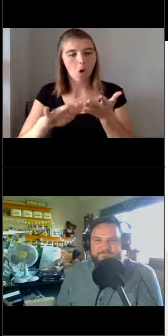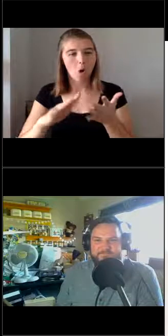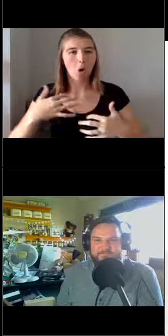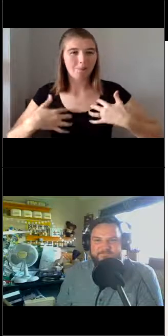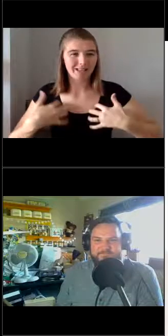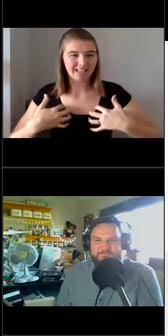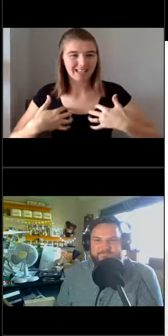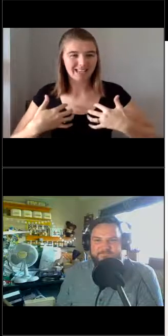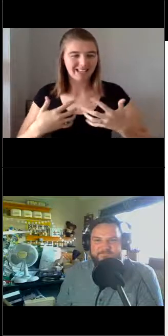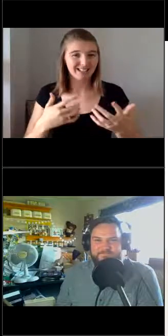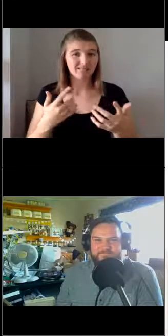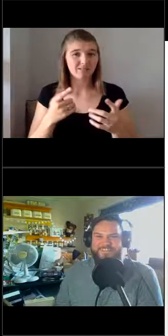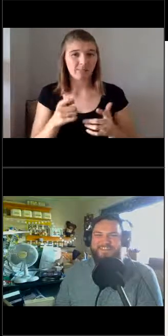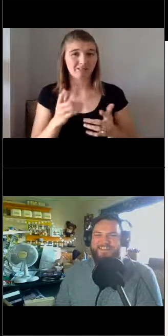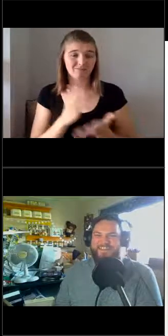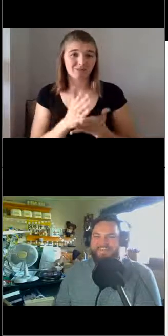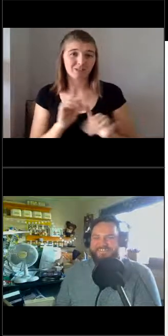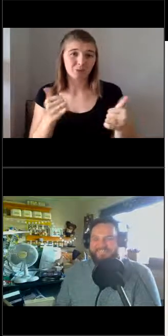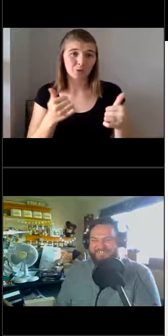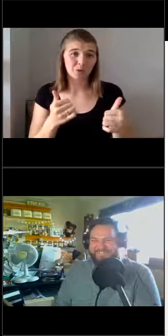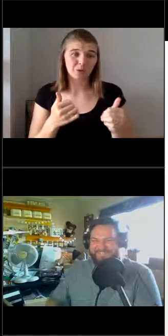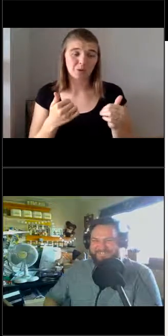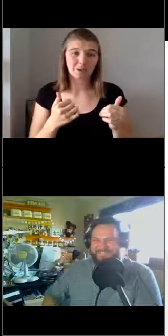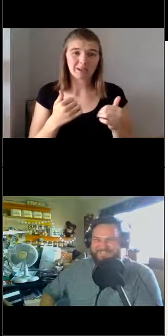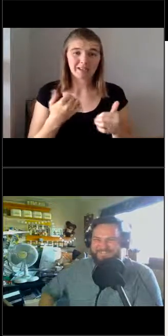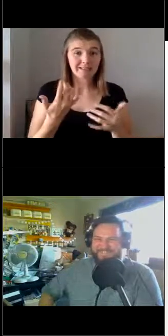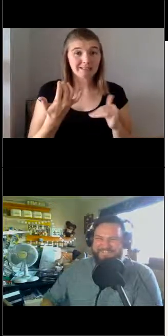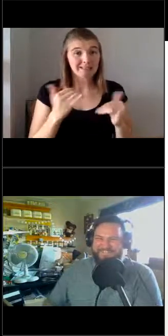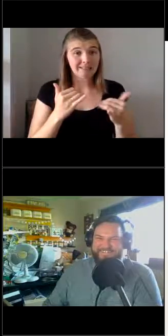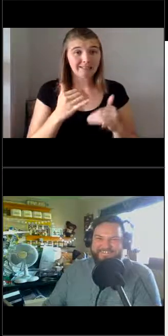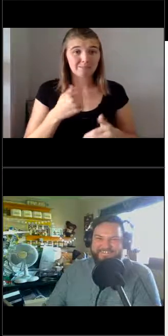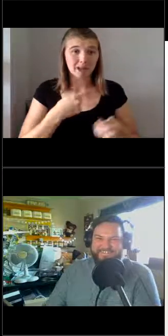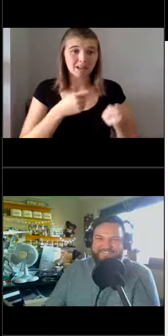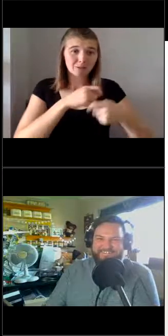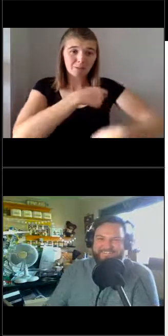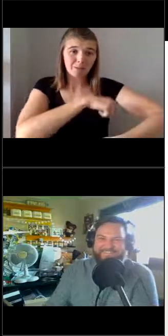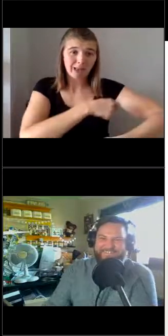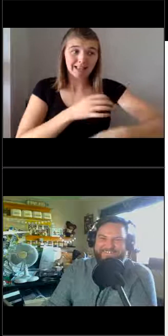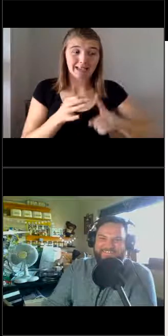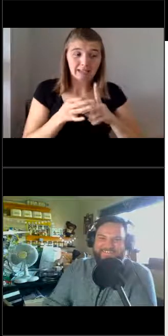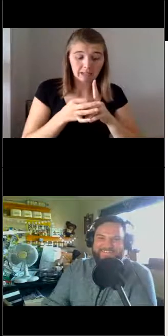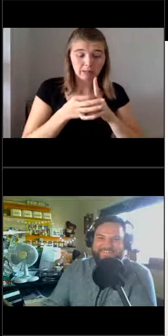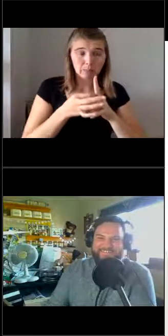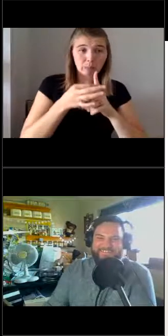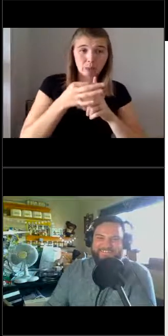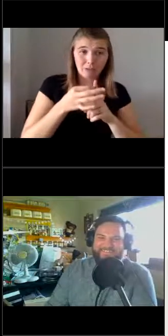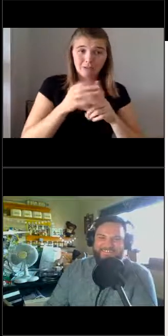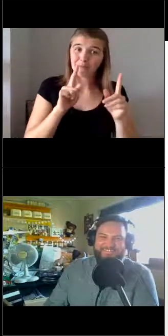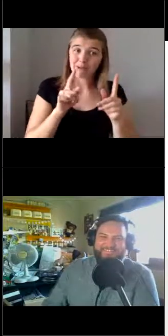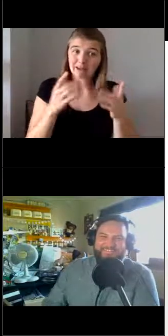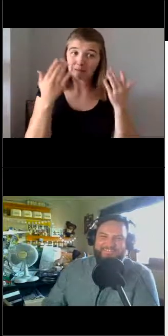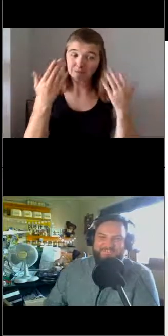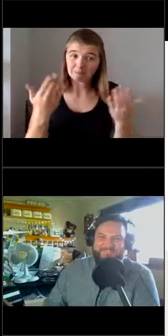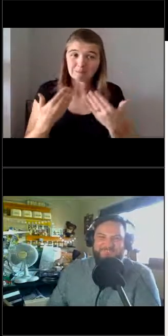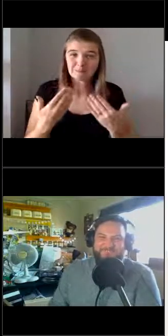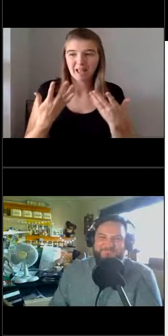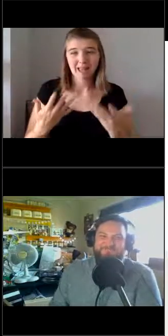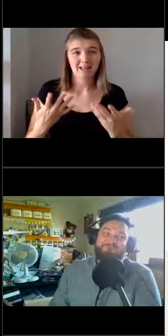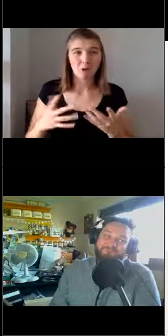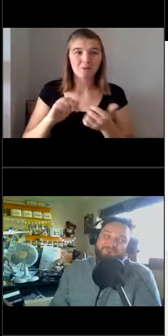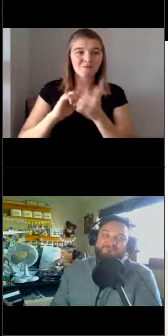my baking skills have improved, but well, let's see. I can't have friends over yet, so. Yeah,